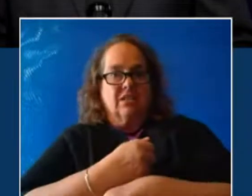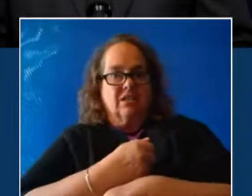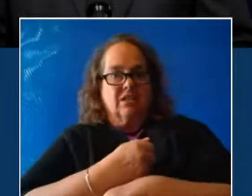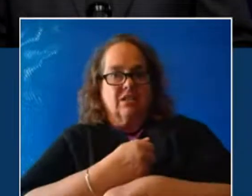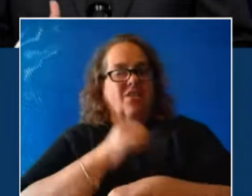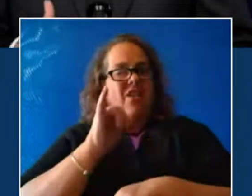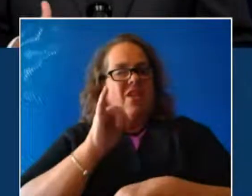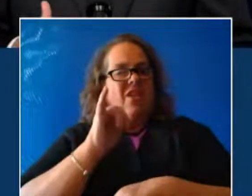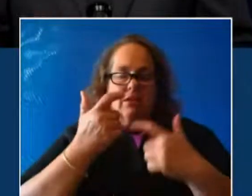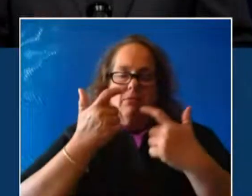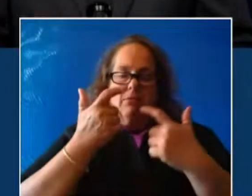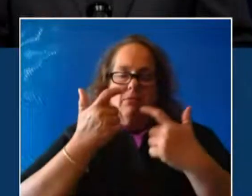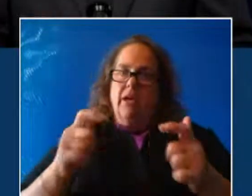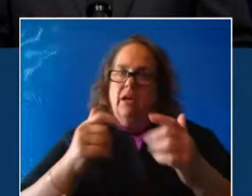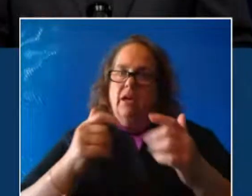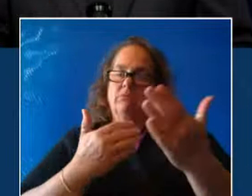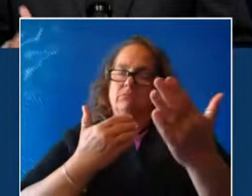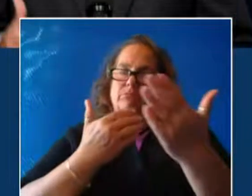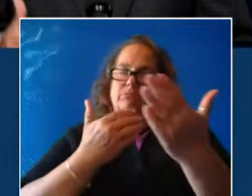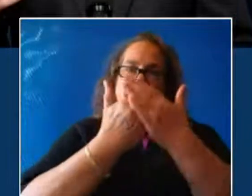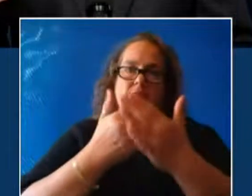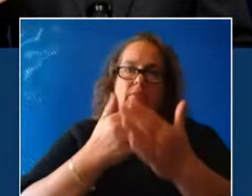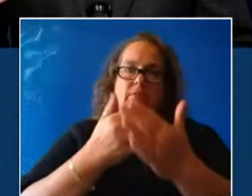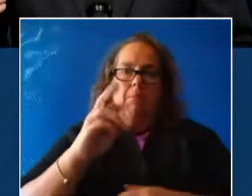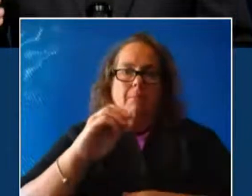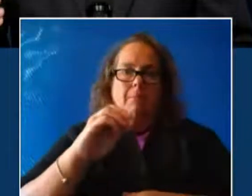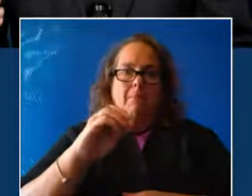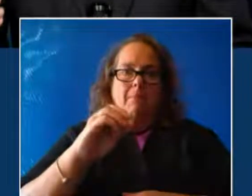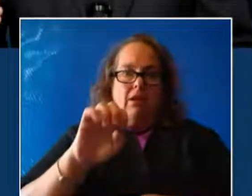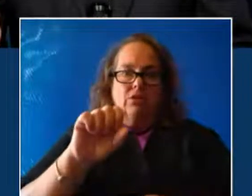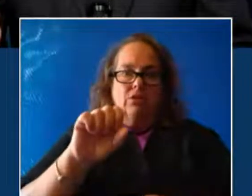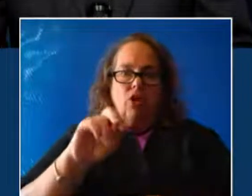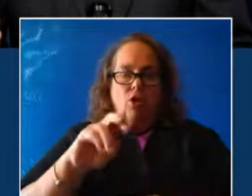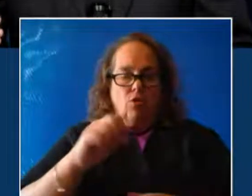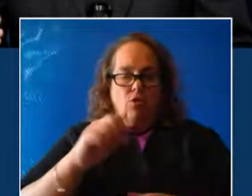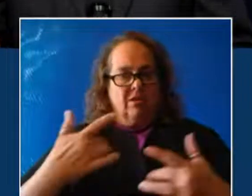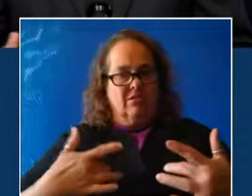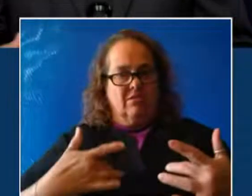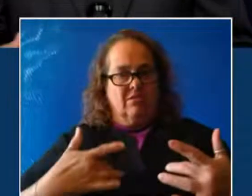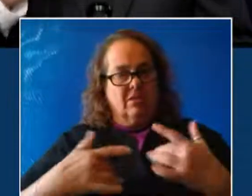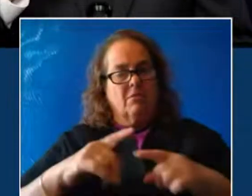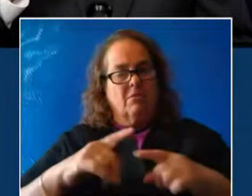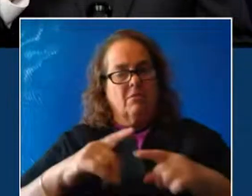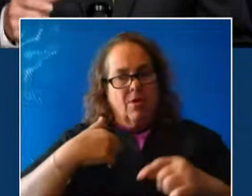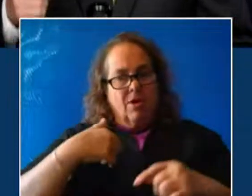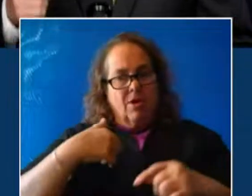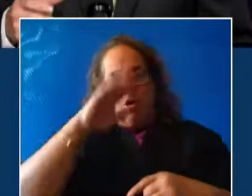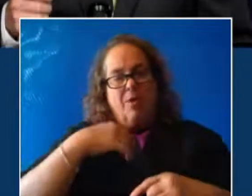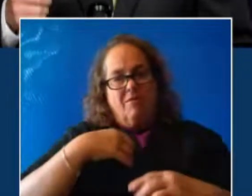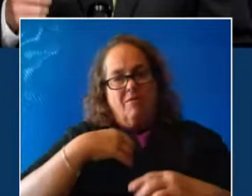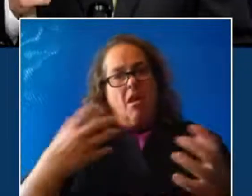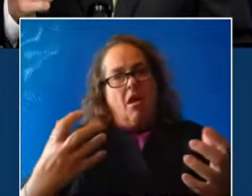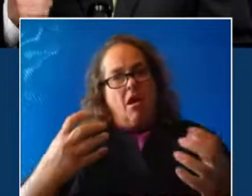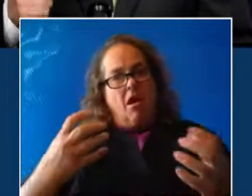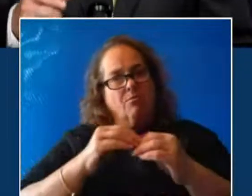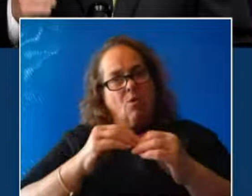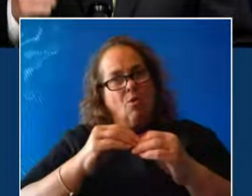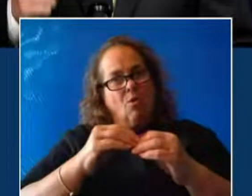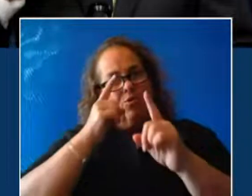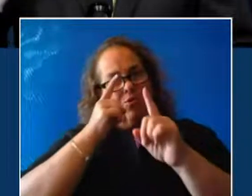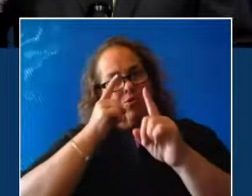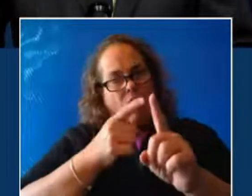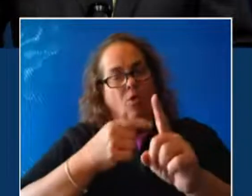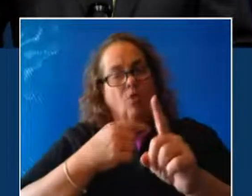milestone. It's one we ought to be excited about, but we also know that we have a lot further to go. Now, we are still having some